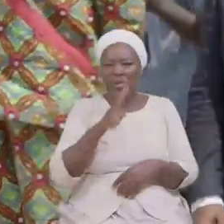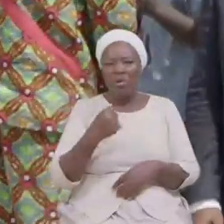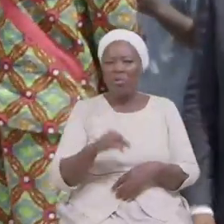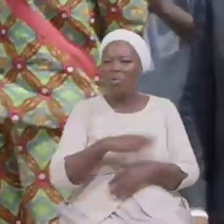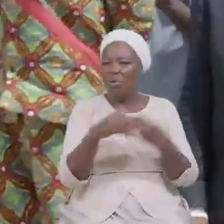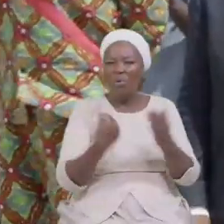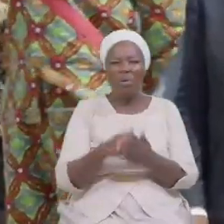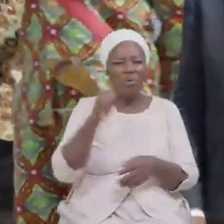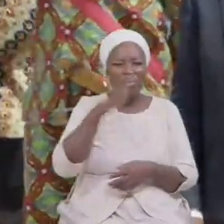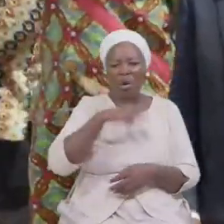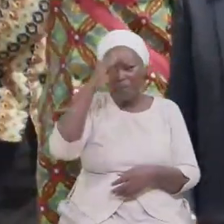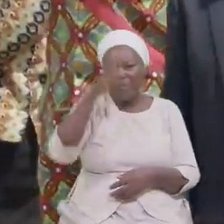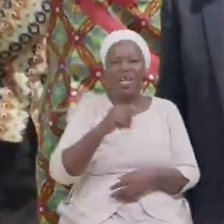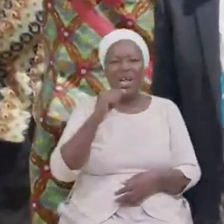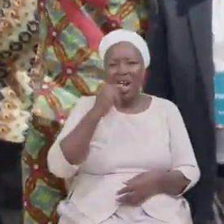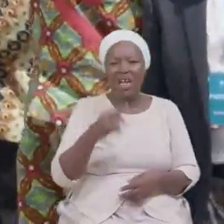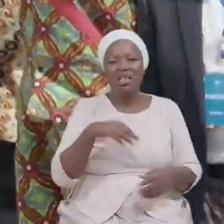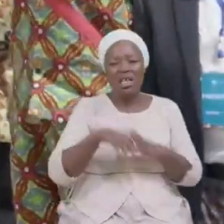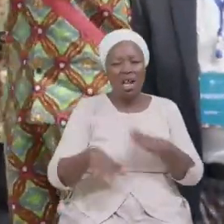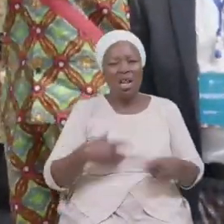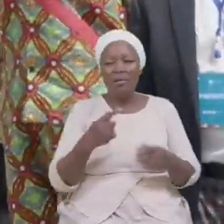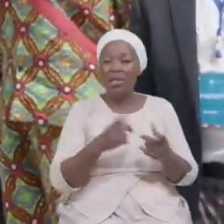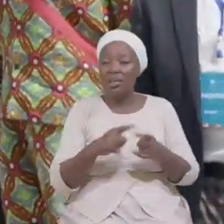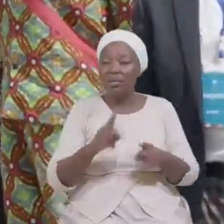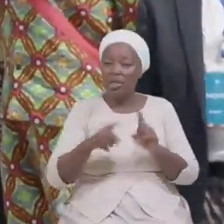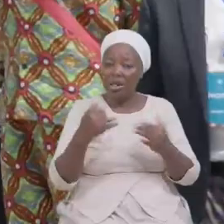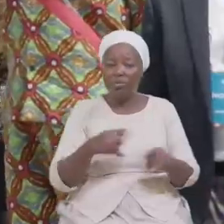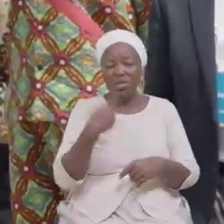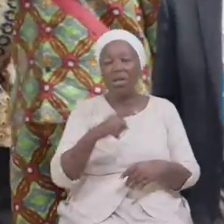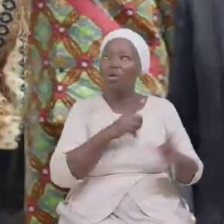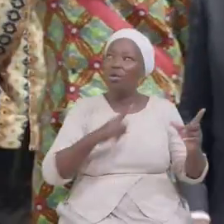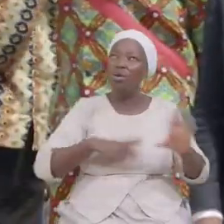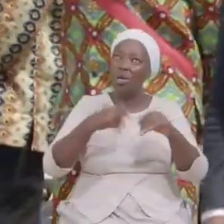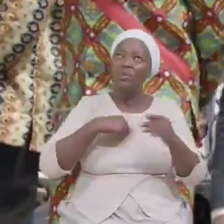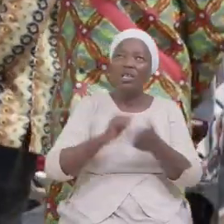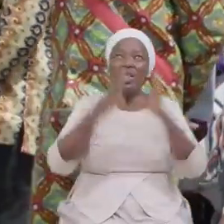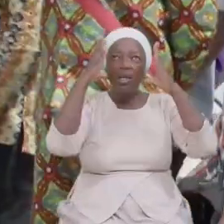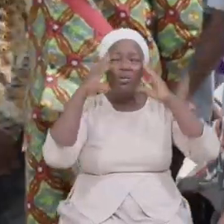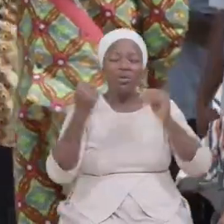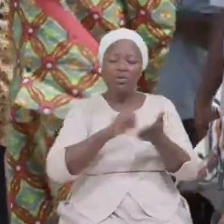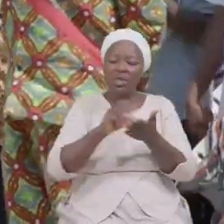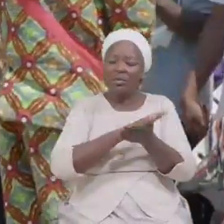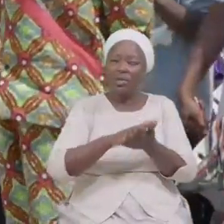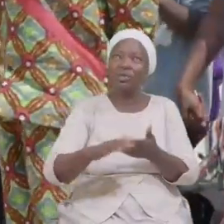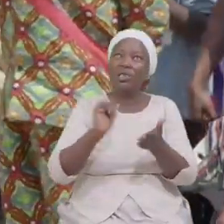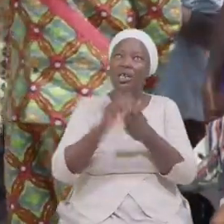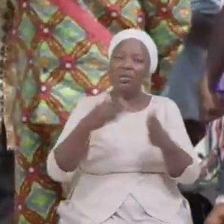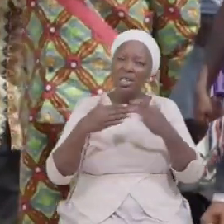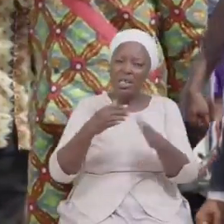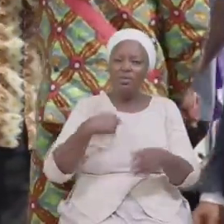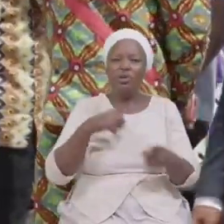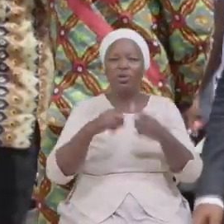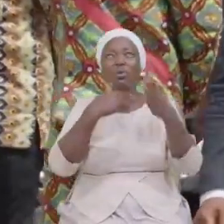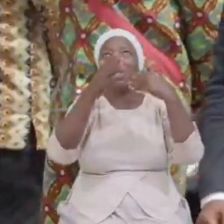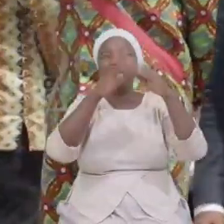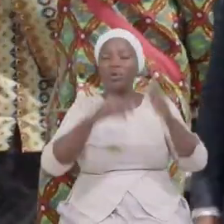oh Lord, give me that experience of sanctification that will lead me to heaven. Give